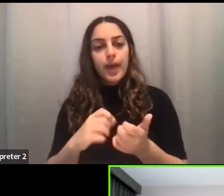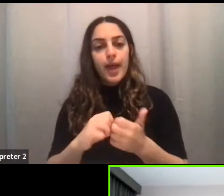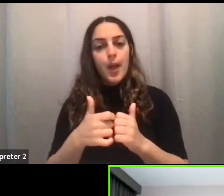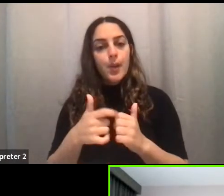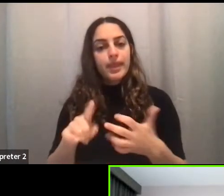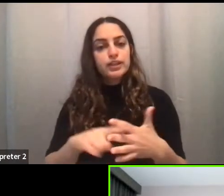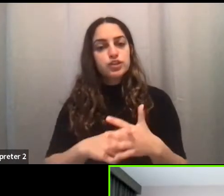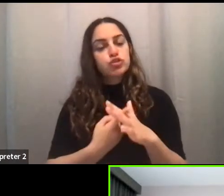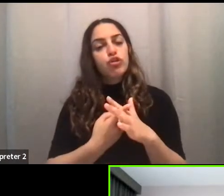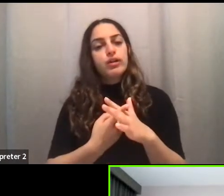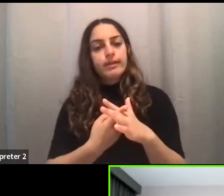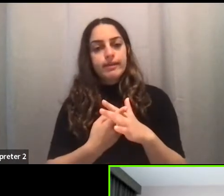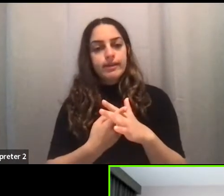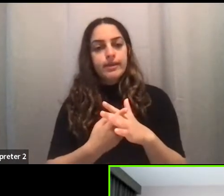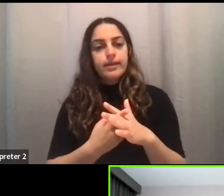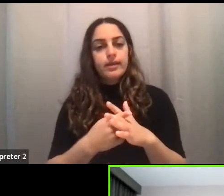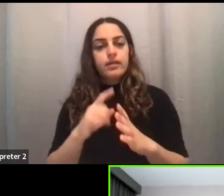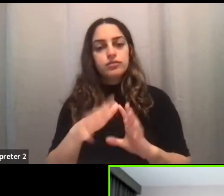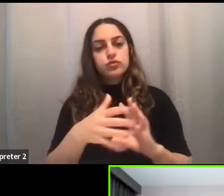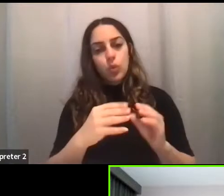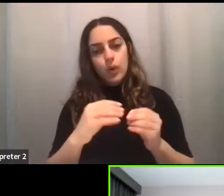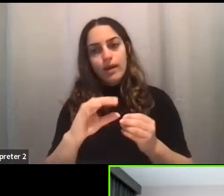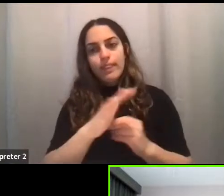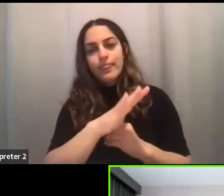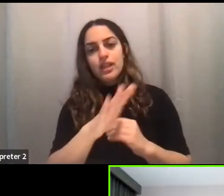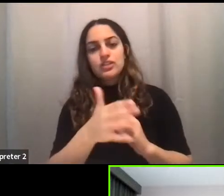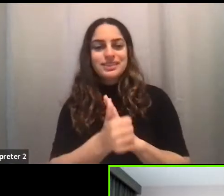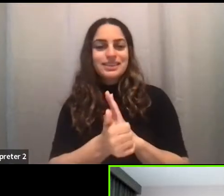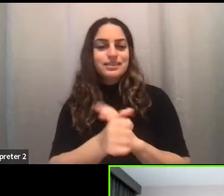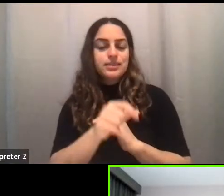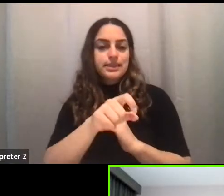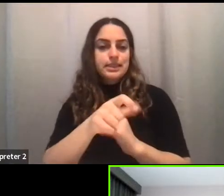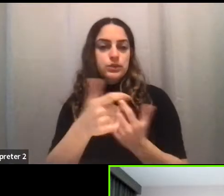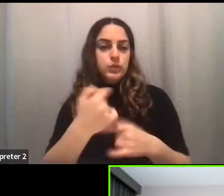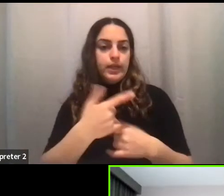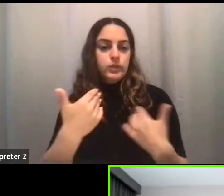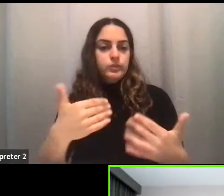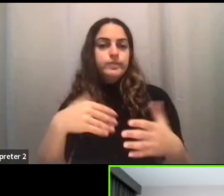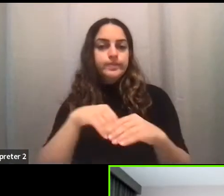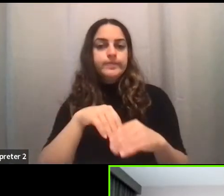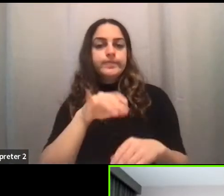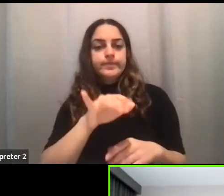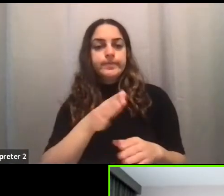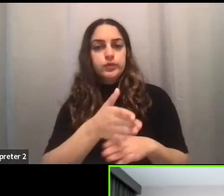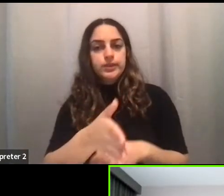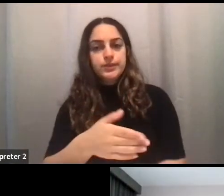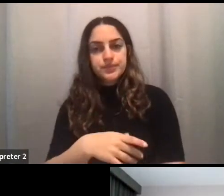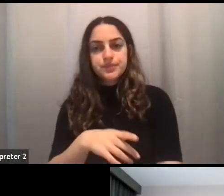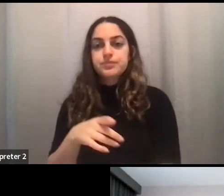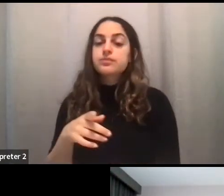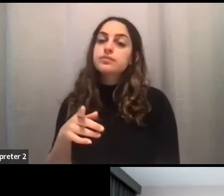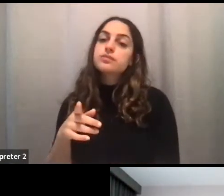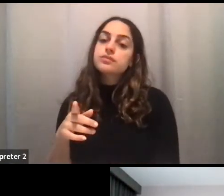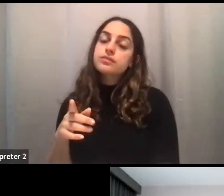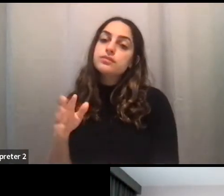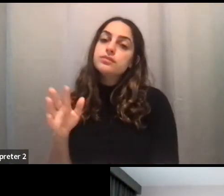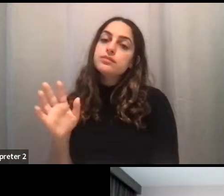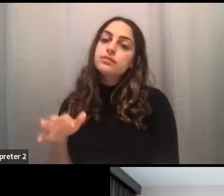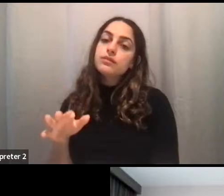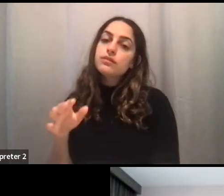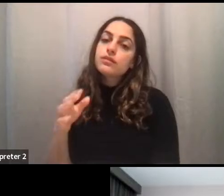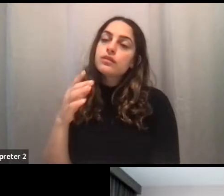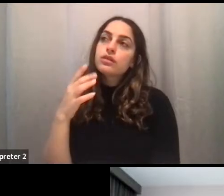construction and the skills needed today to go into their careers um in terms of sort of